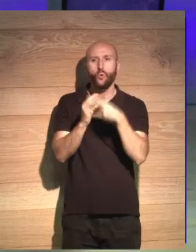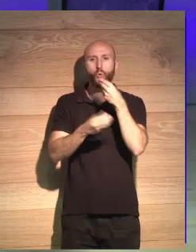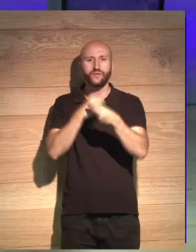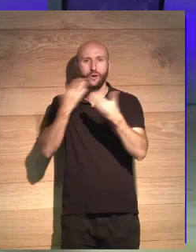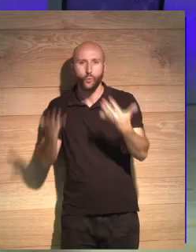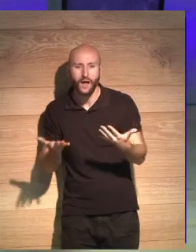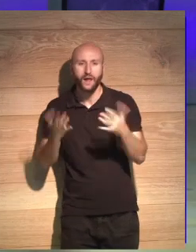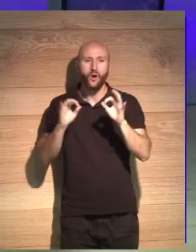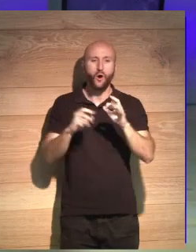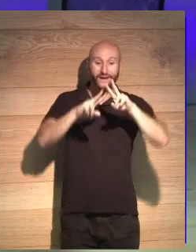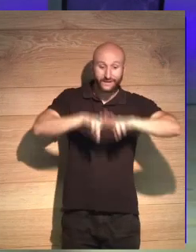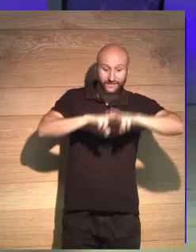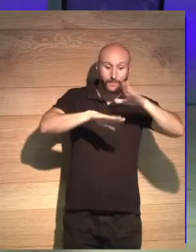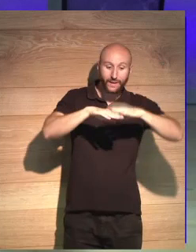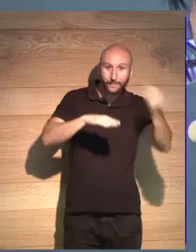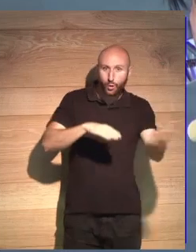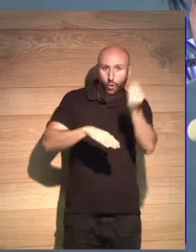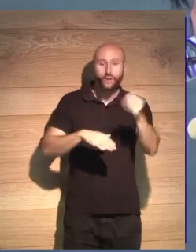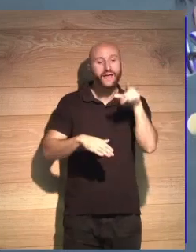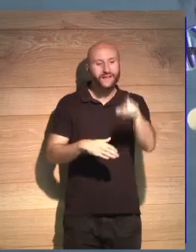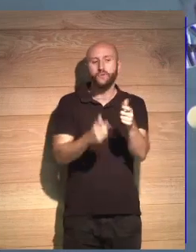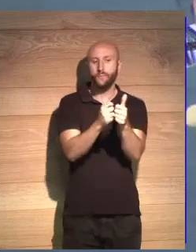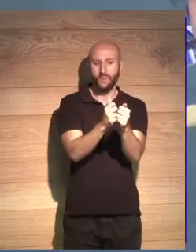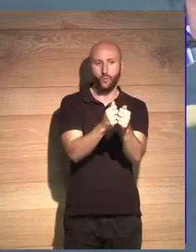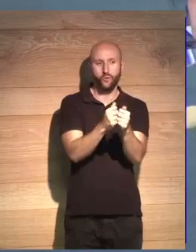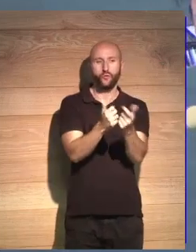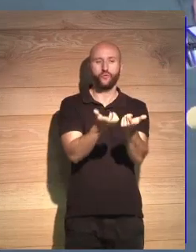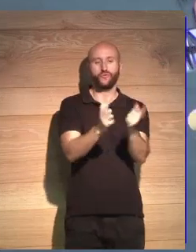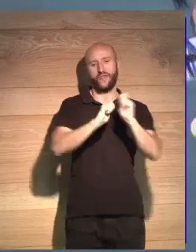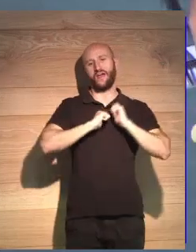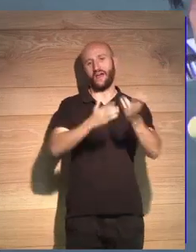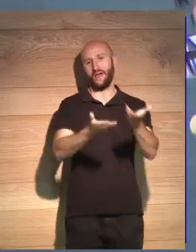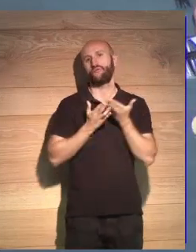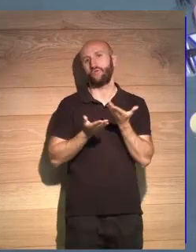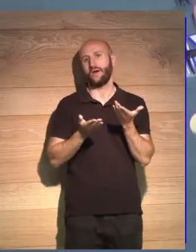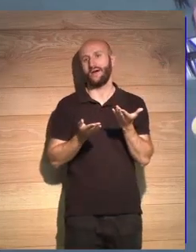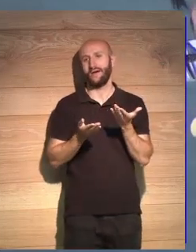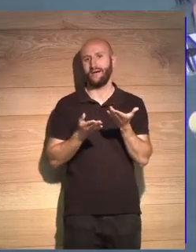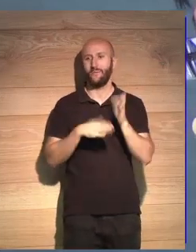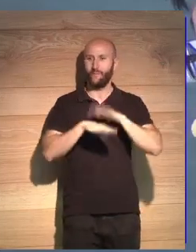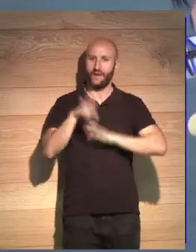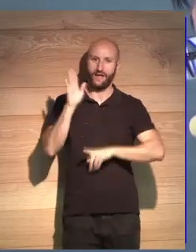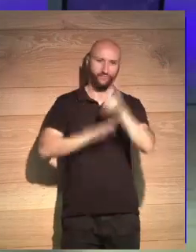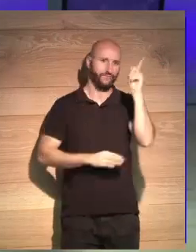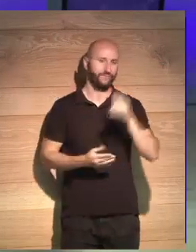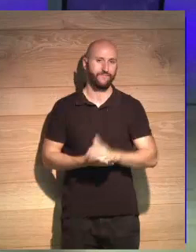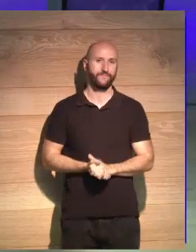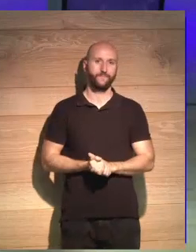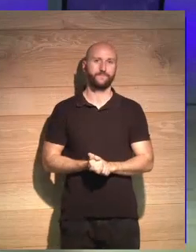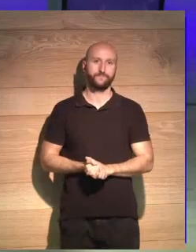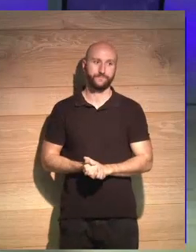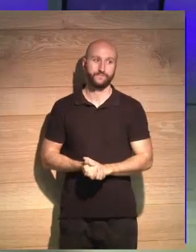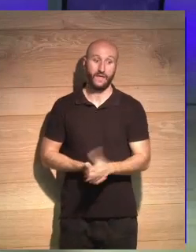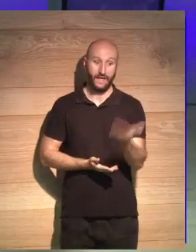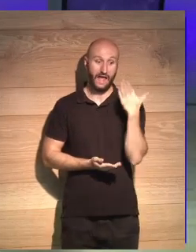part of realizing where we made a mistake and doing things differently, this is something that we can develop with video